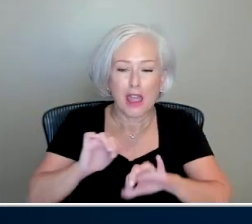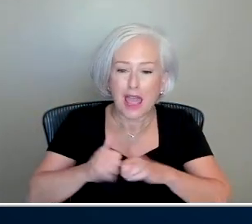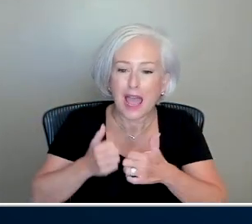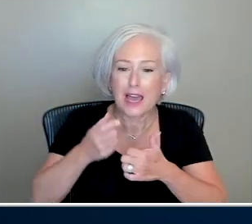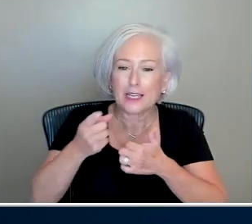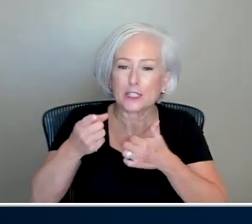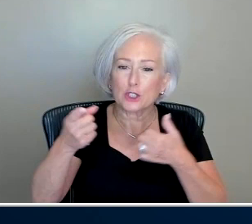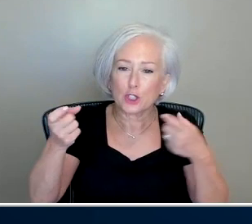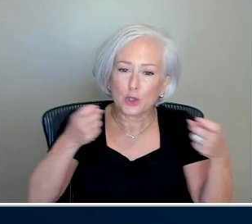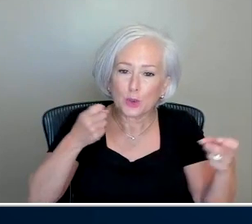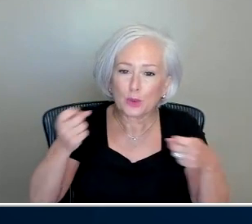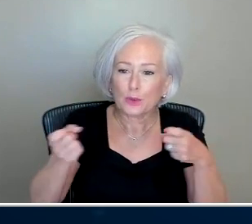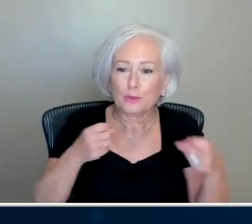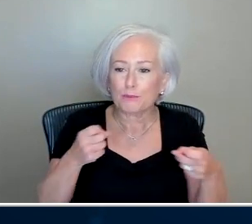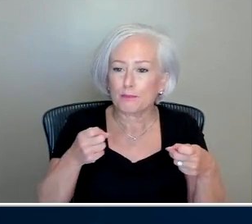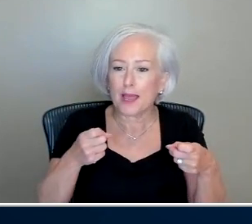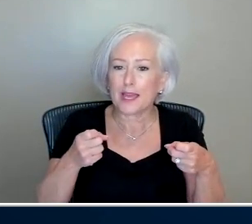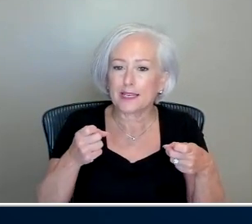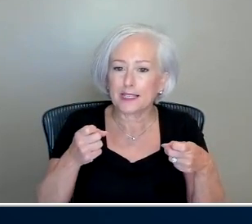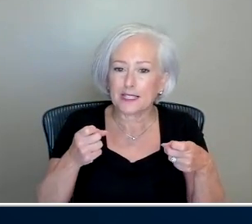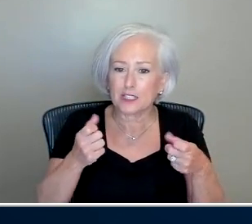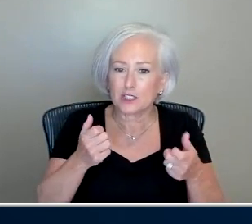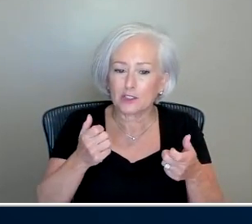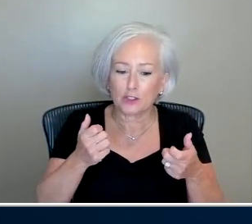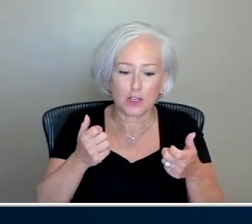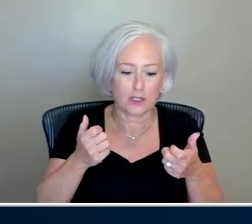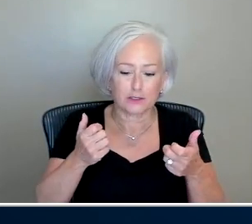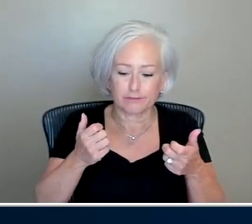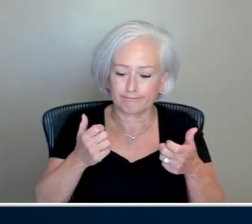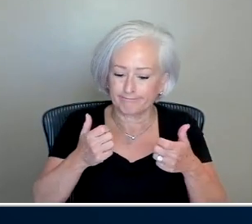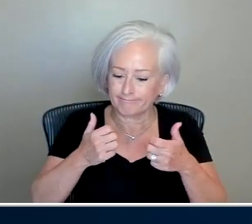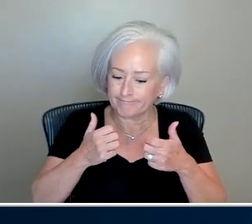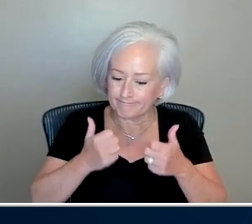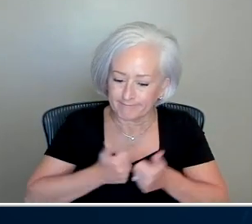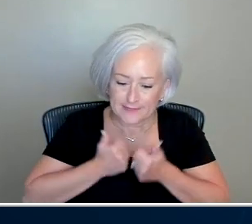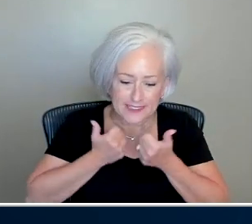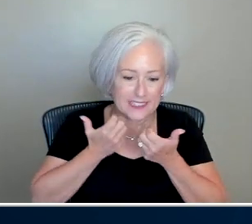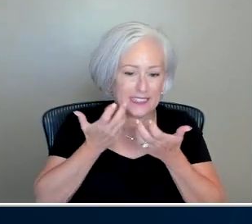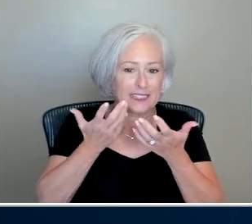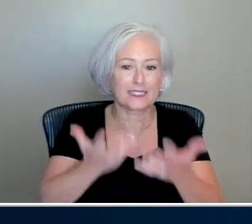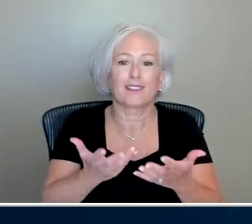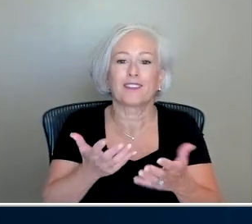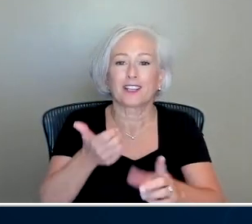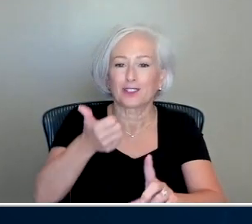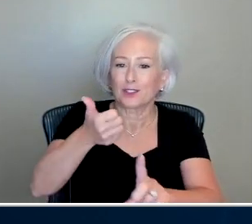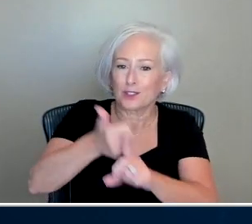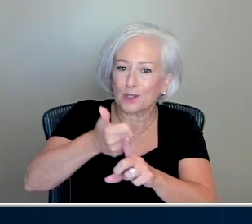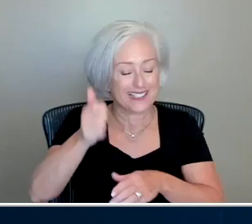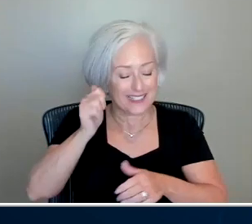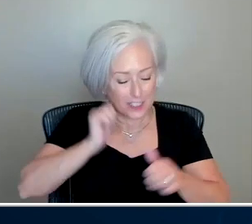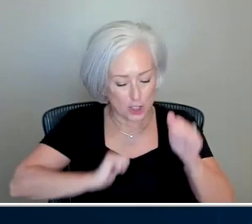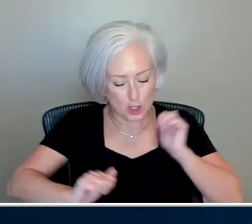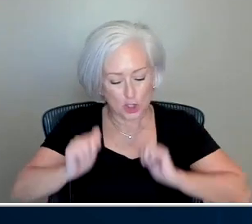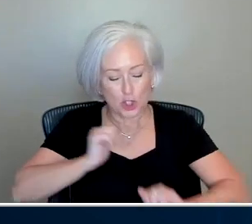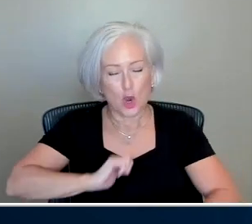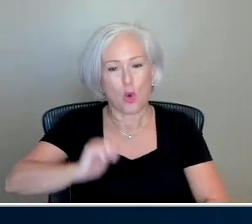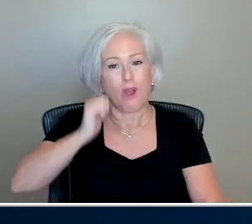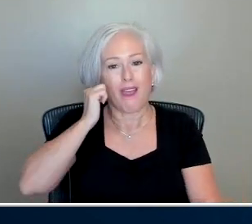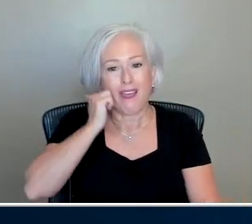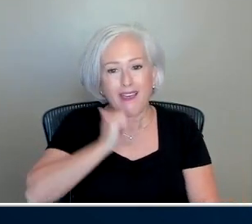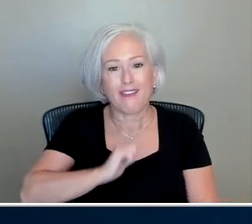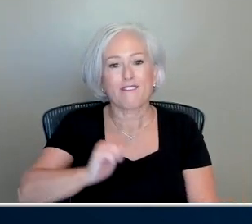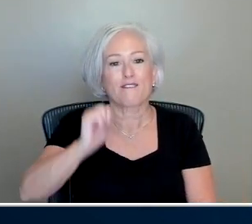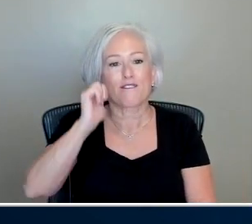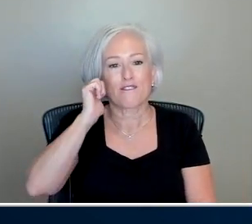giving so much of yourself in your career? And it's a show every single day,